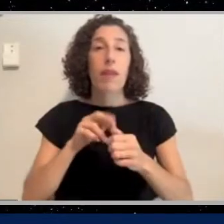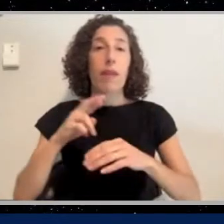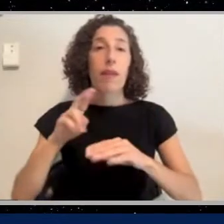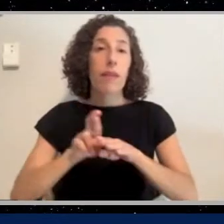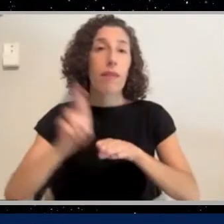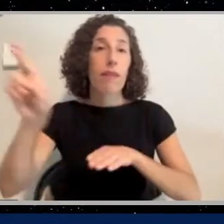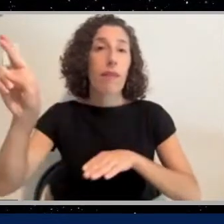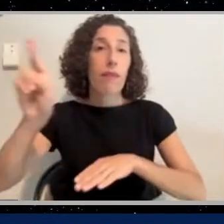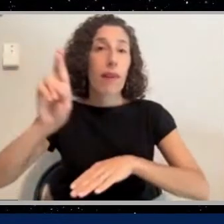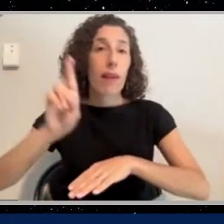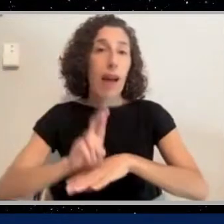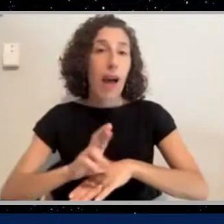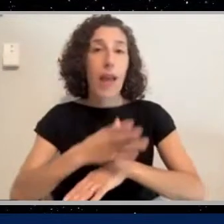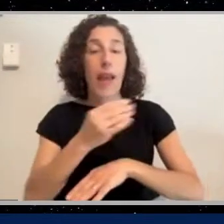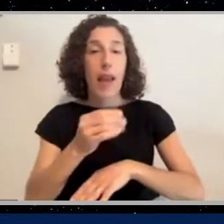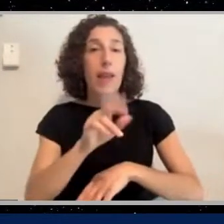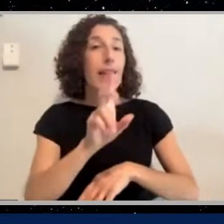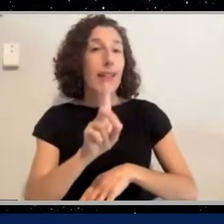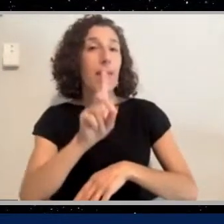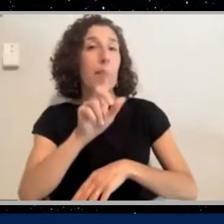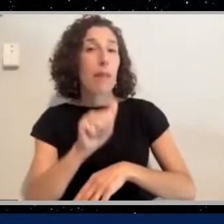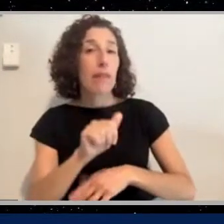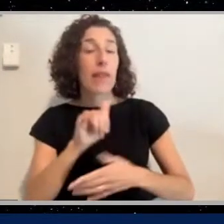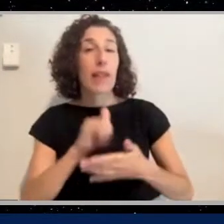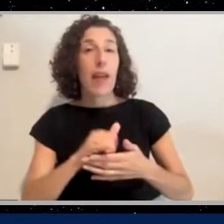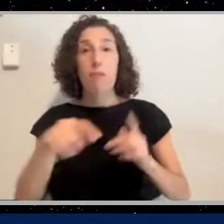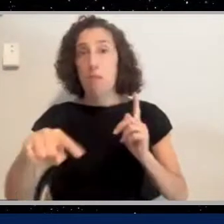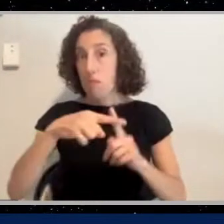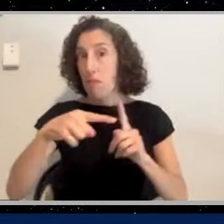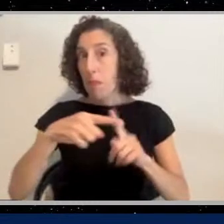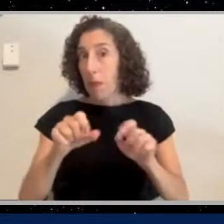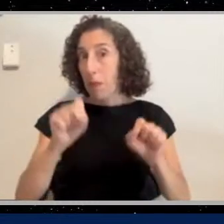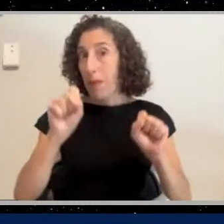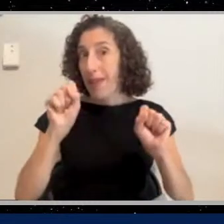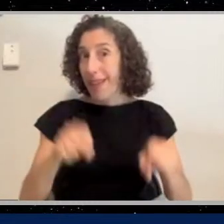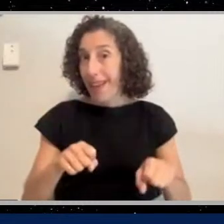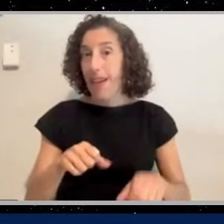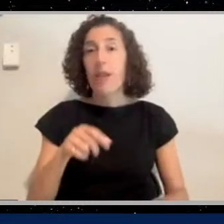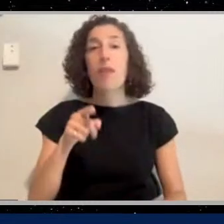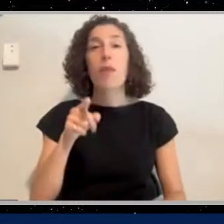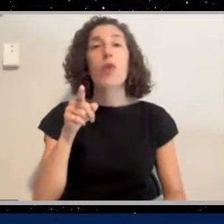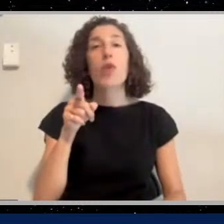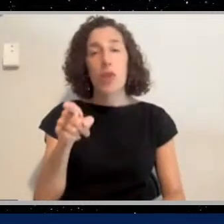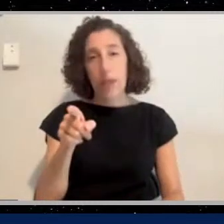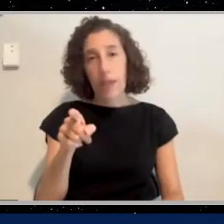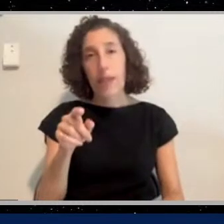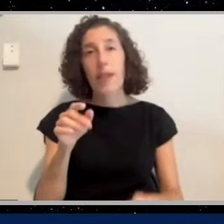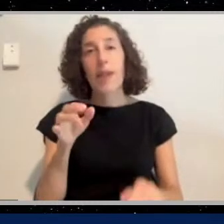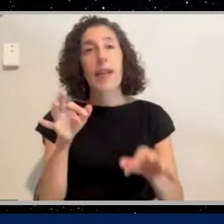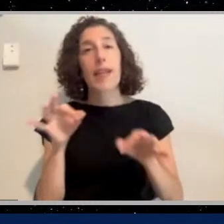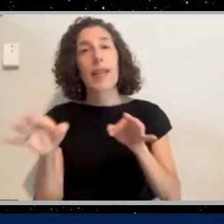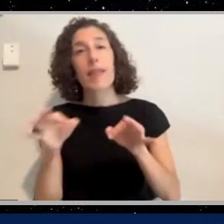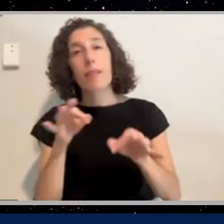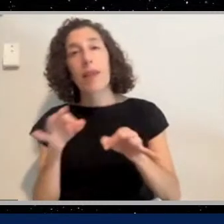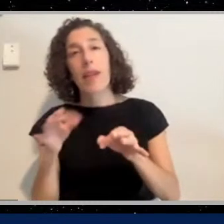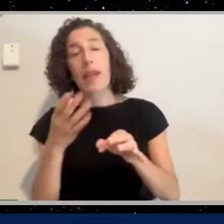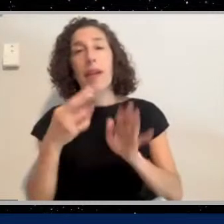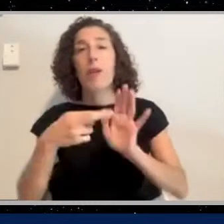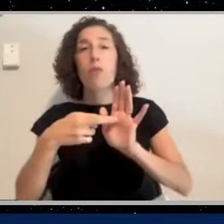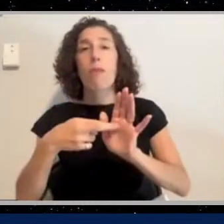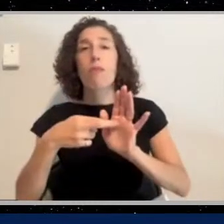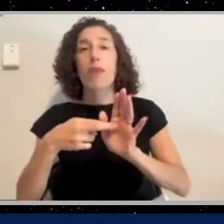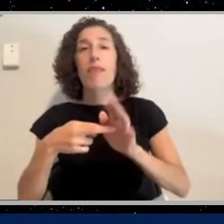to spread the word that AstroAccess does as she talks about her spaceflight experience. And I'm proud to call her a friend now. But the whole team